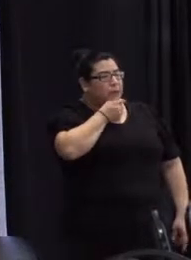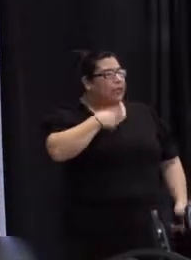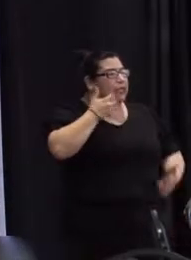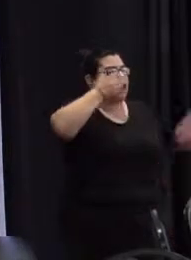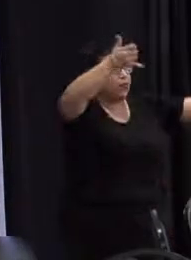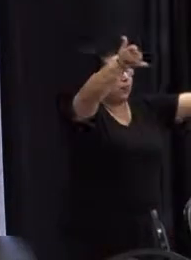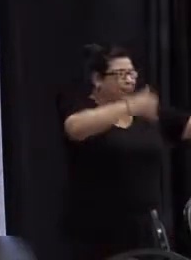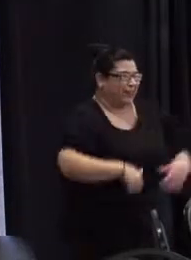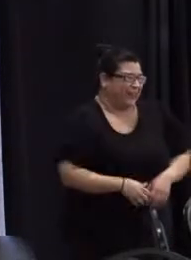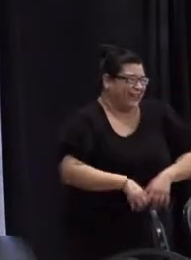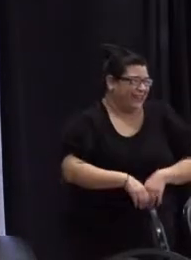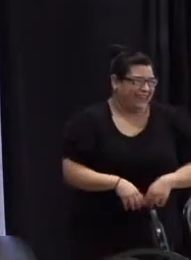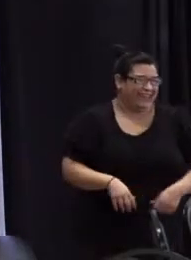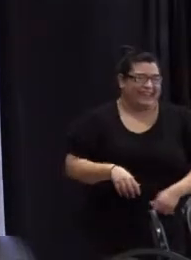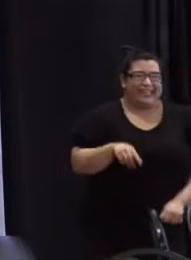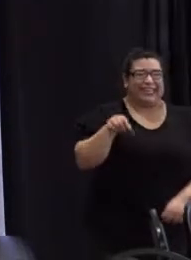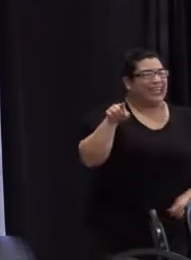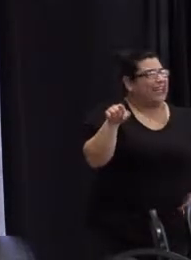is a site